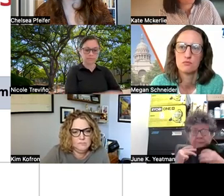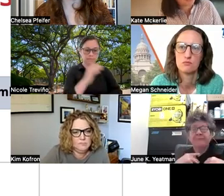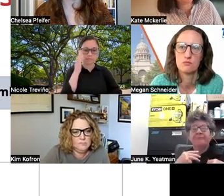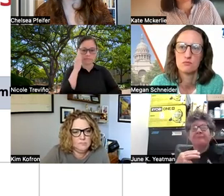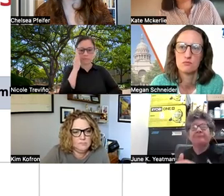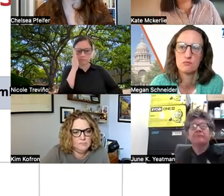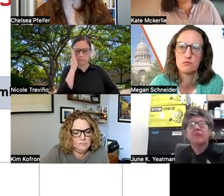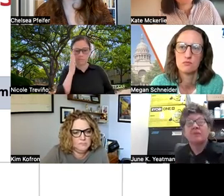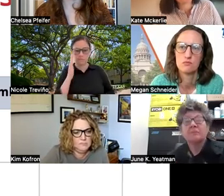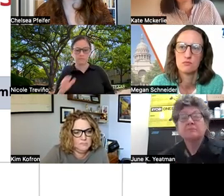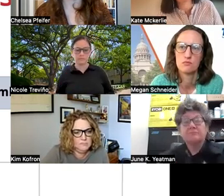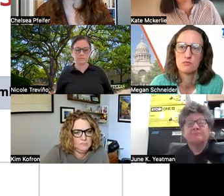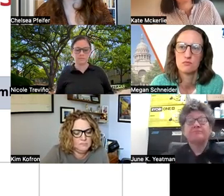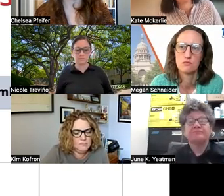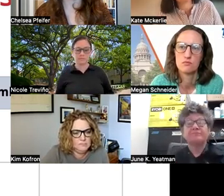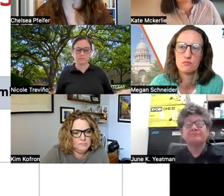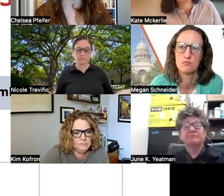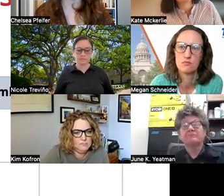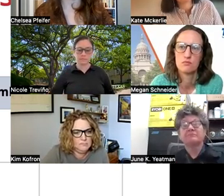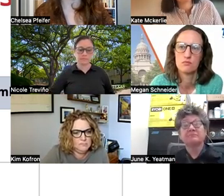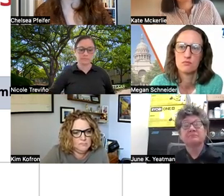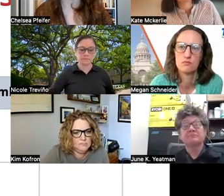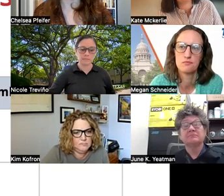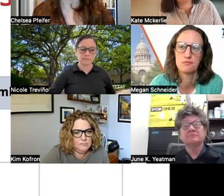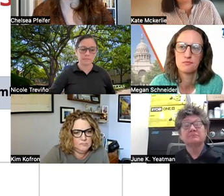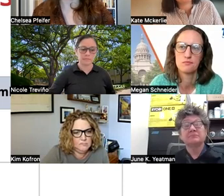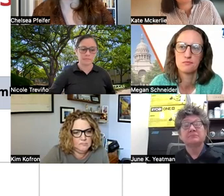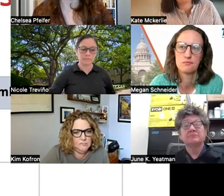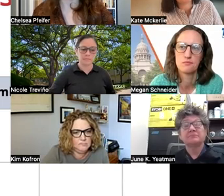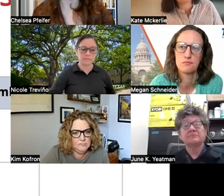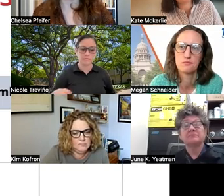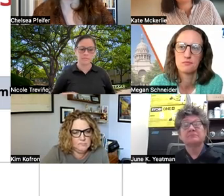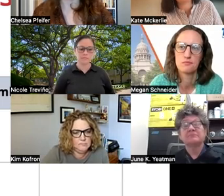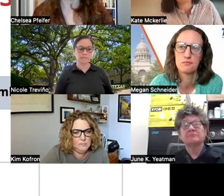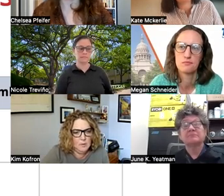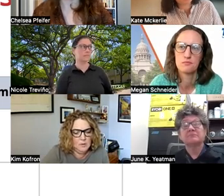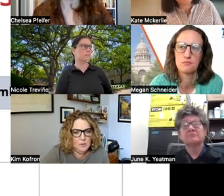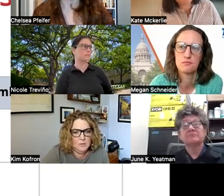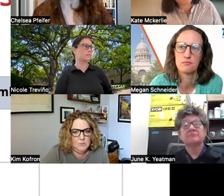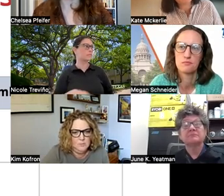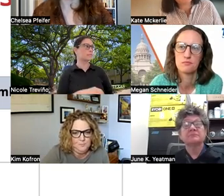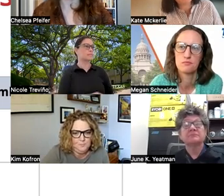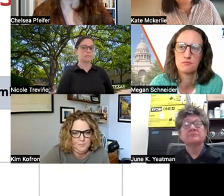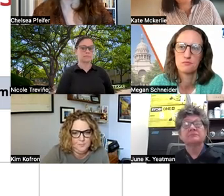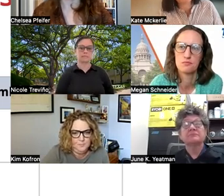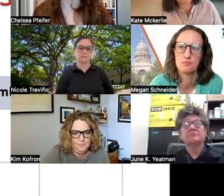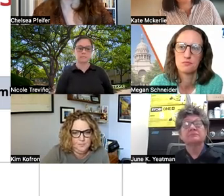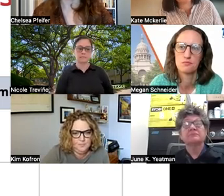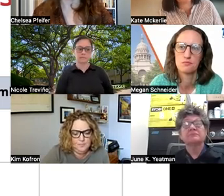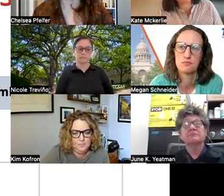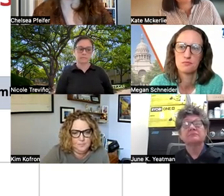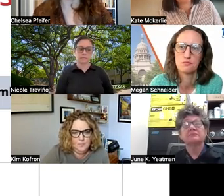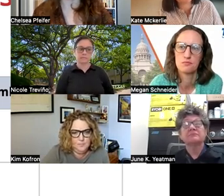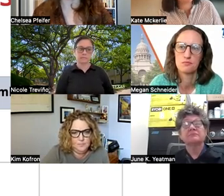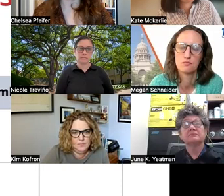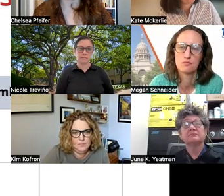bringing more data with more stakeholder engagement. And so today we'll get to determine what that might look like. And so I